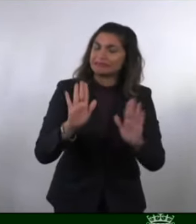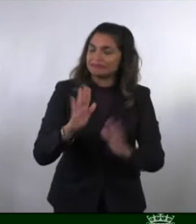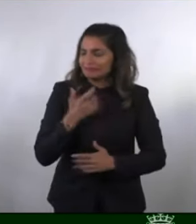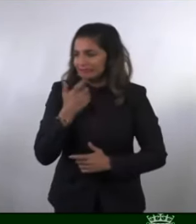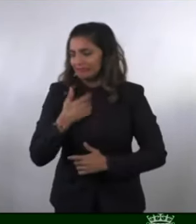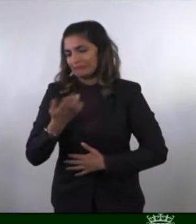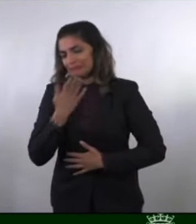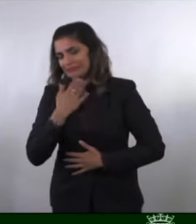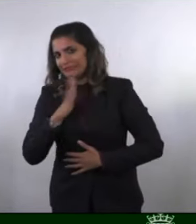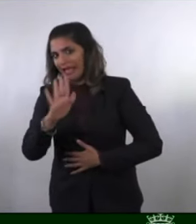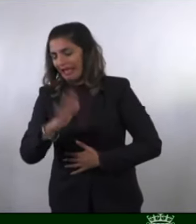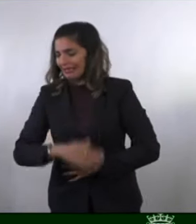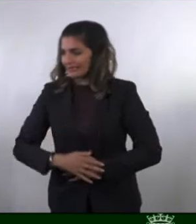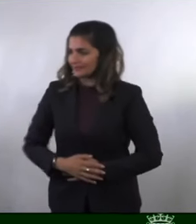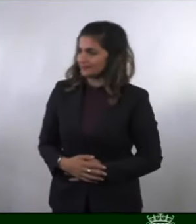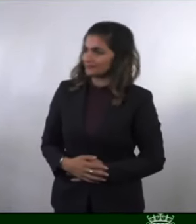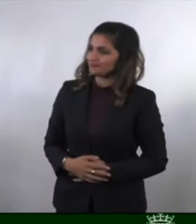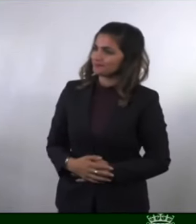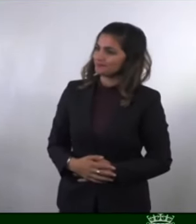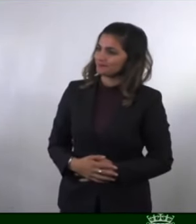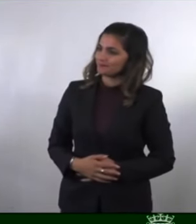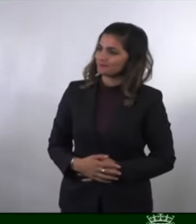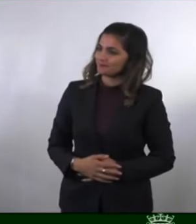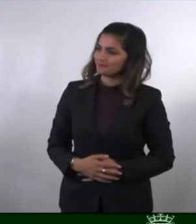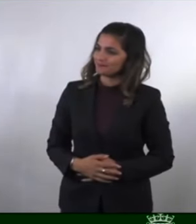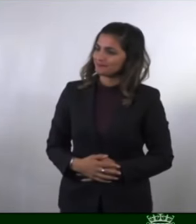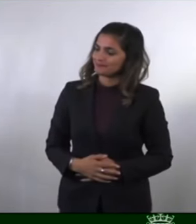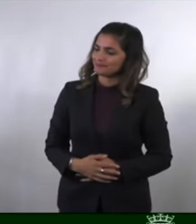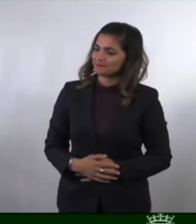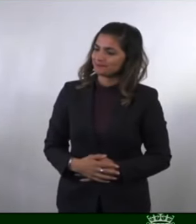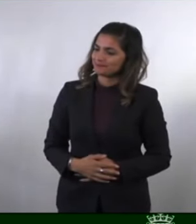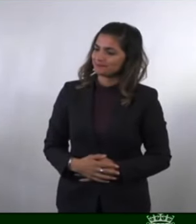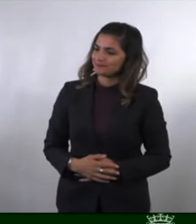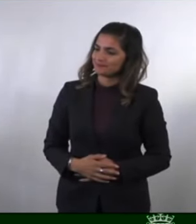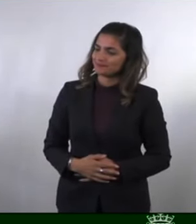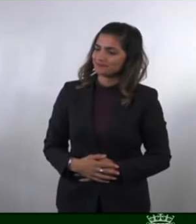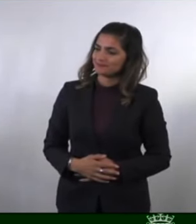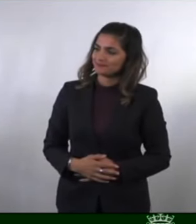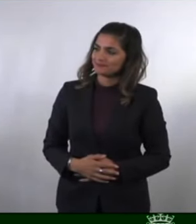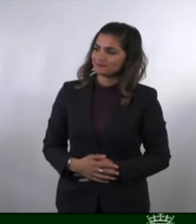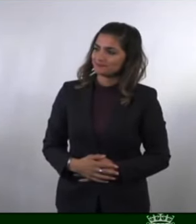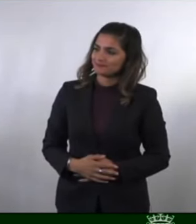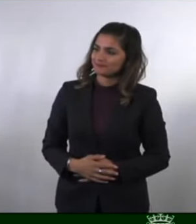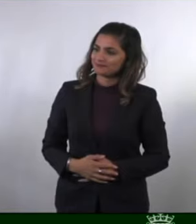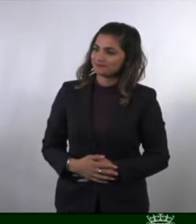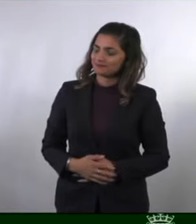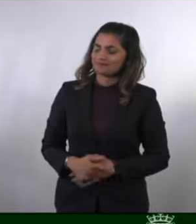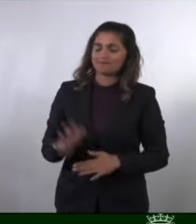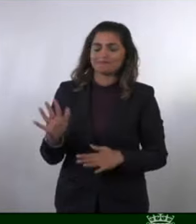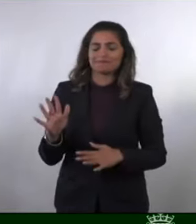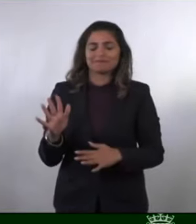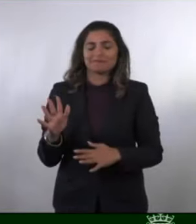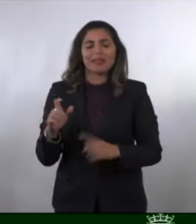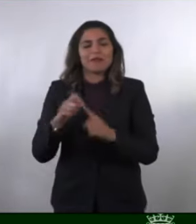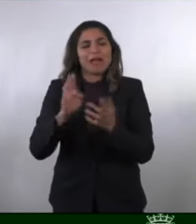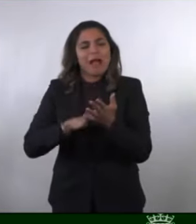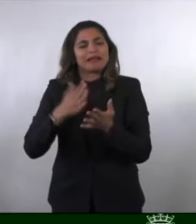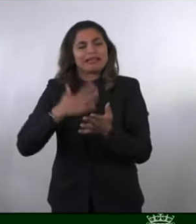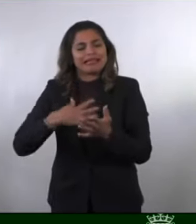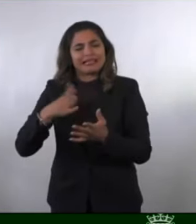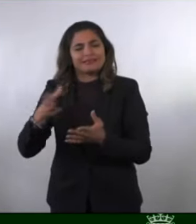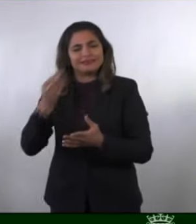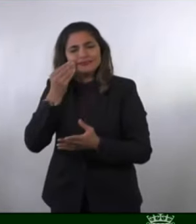Less stressful. Just while the Prime Minister computes what that question